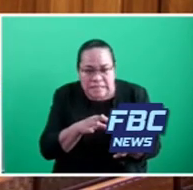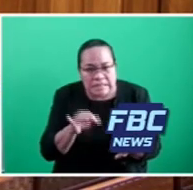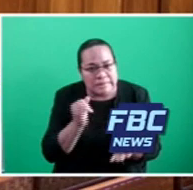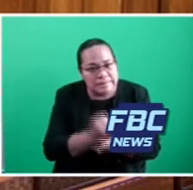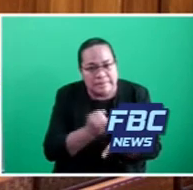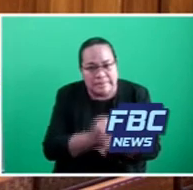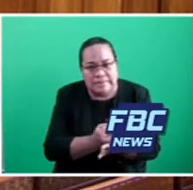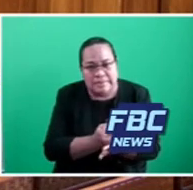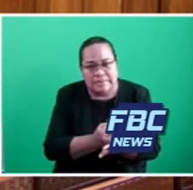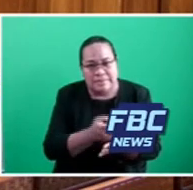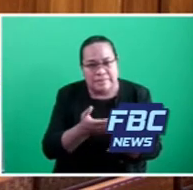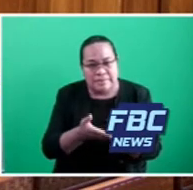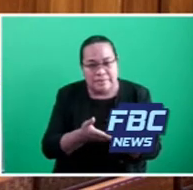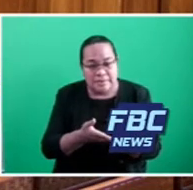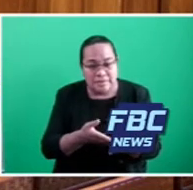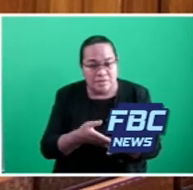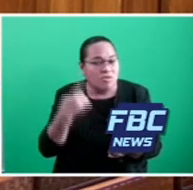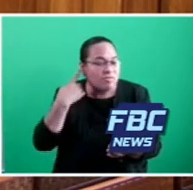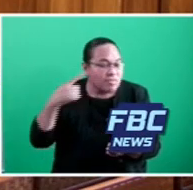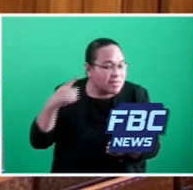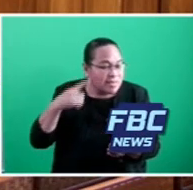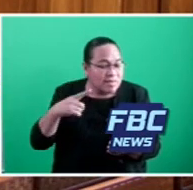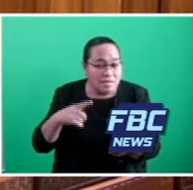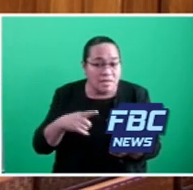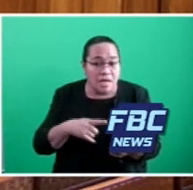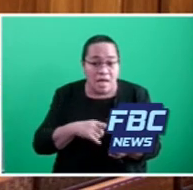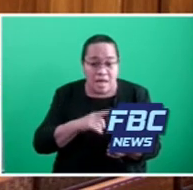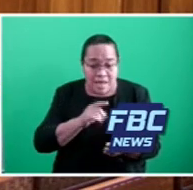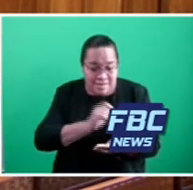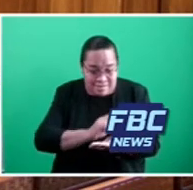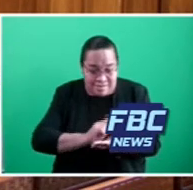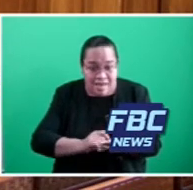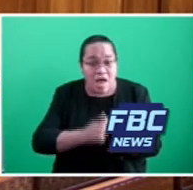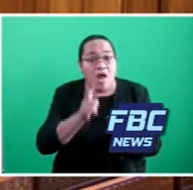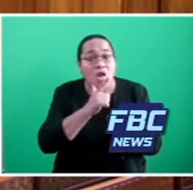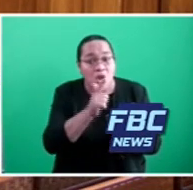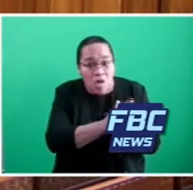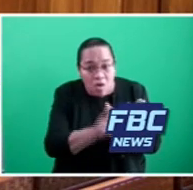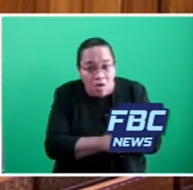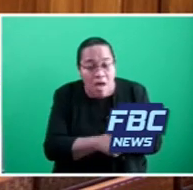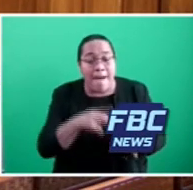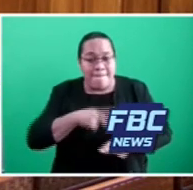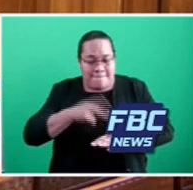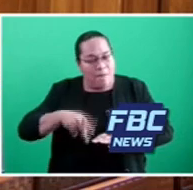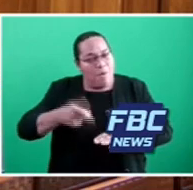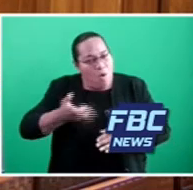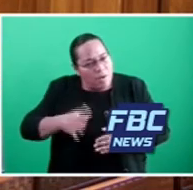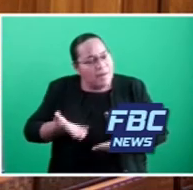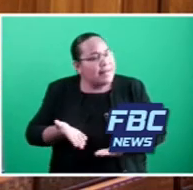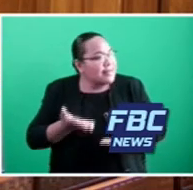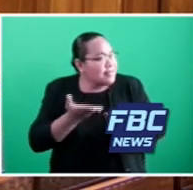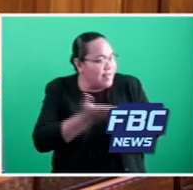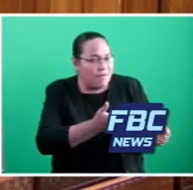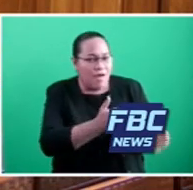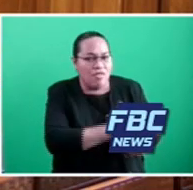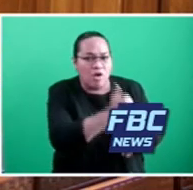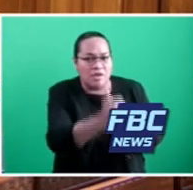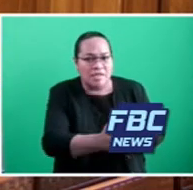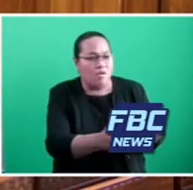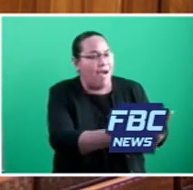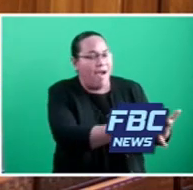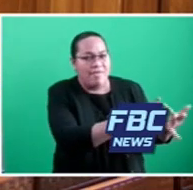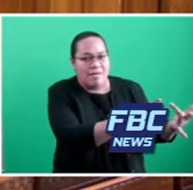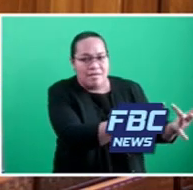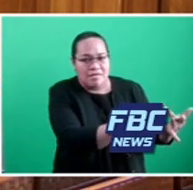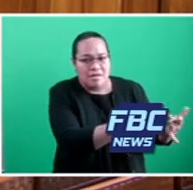that by written law, Parliament has given the authority to the relevant officer to make